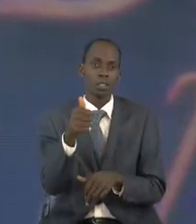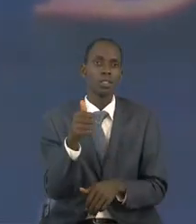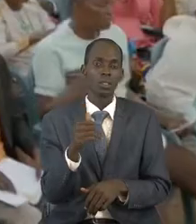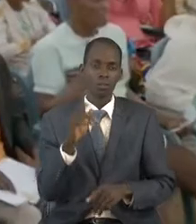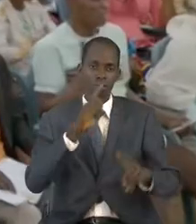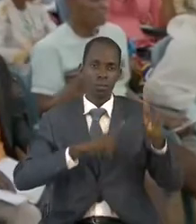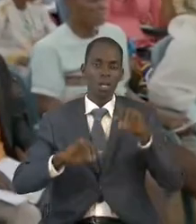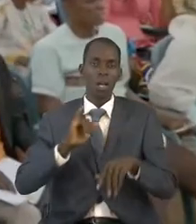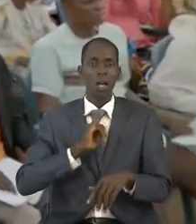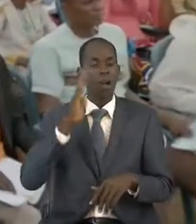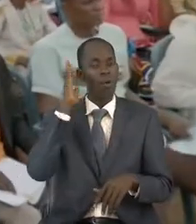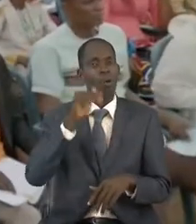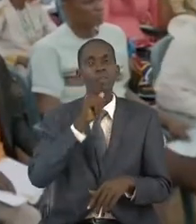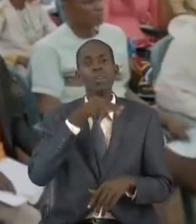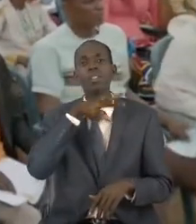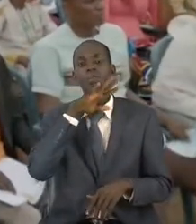myself.